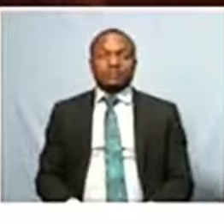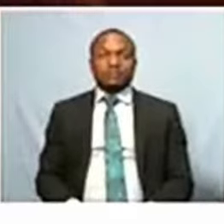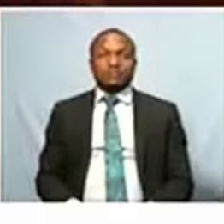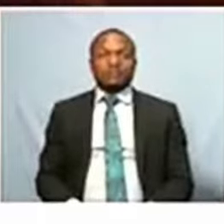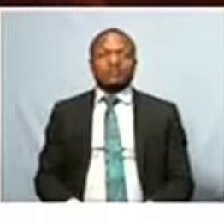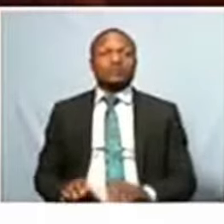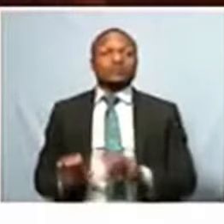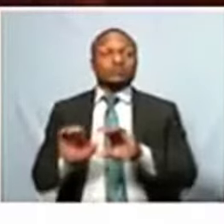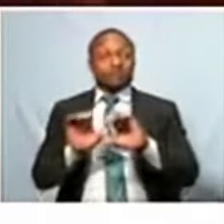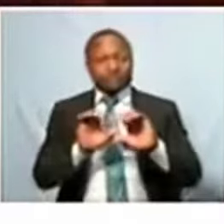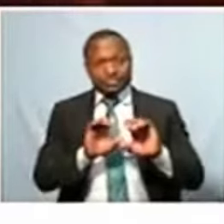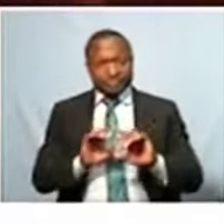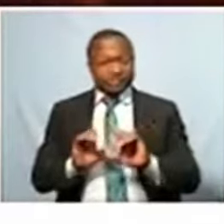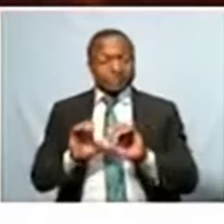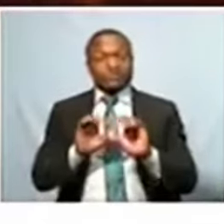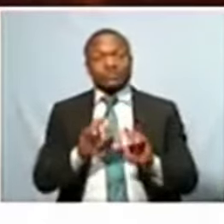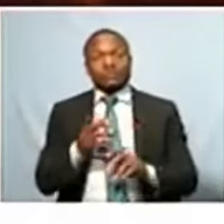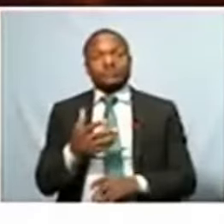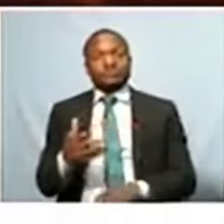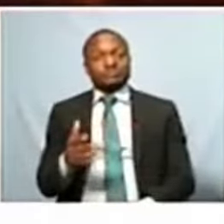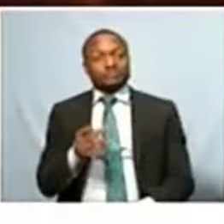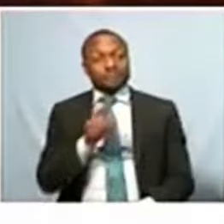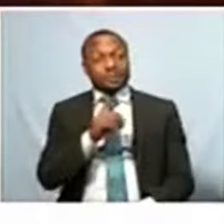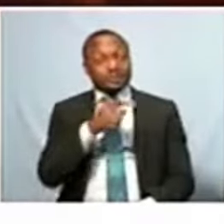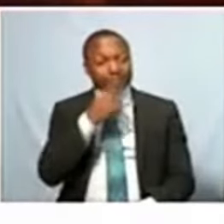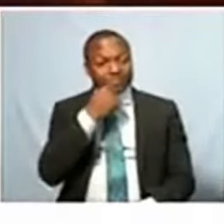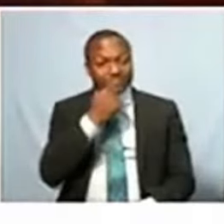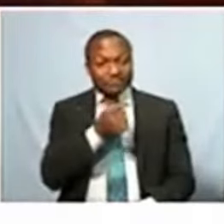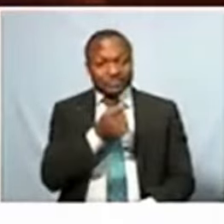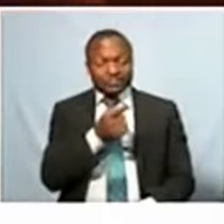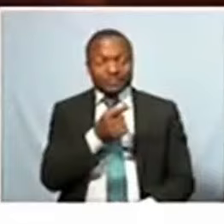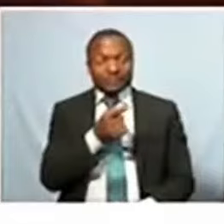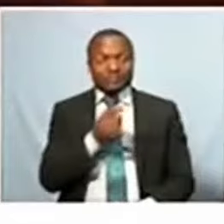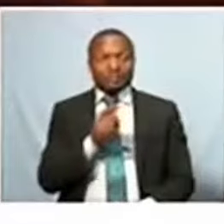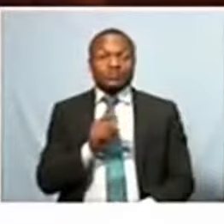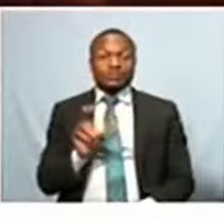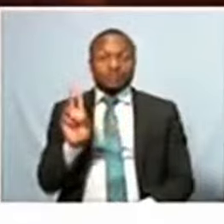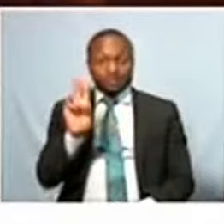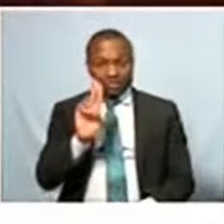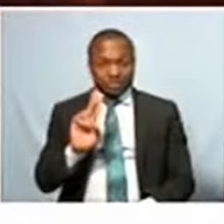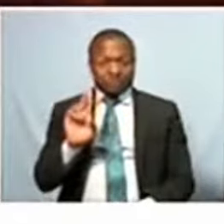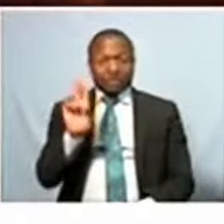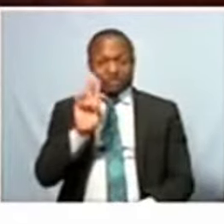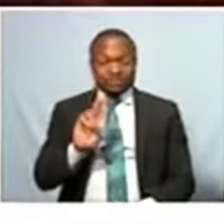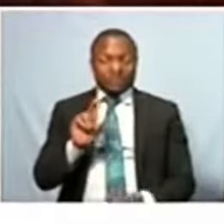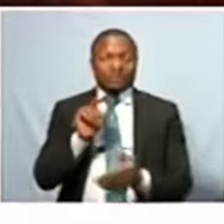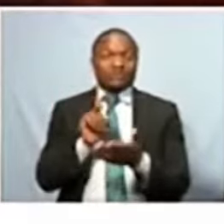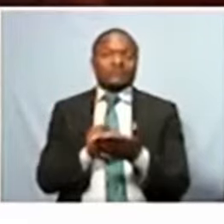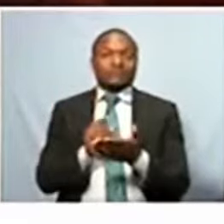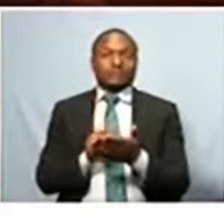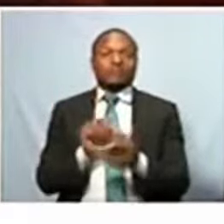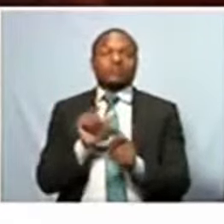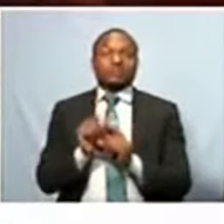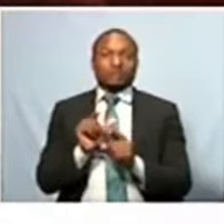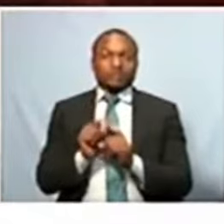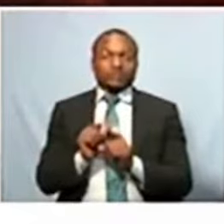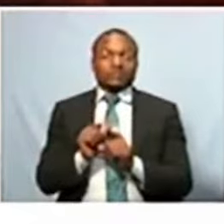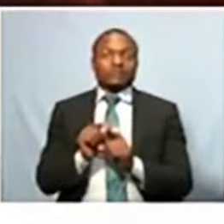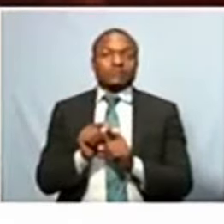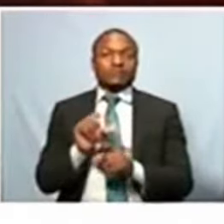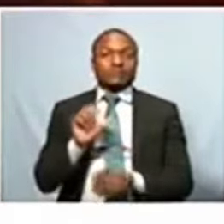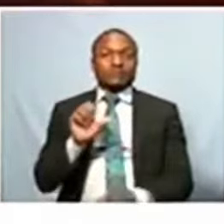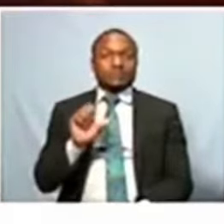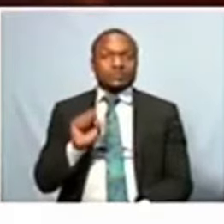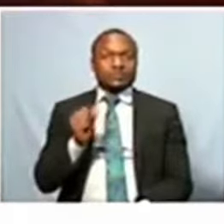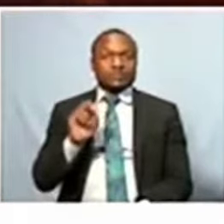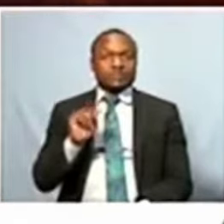semantics. It is him who mentioned it. And so we are going to I'm using semantics to